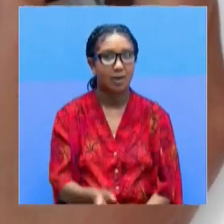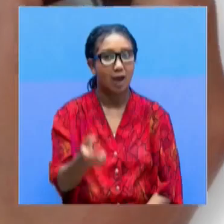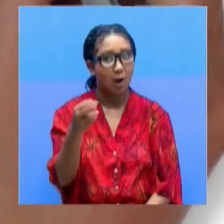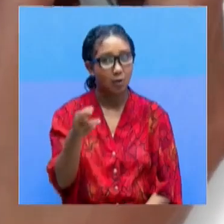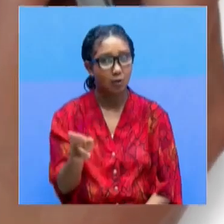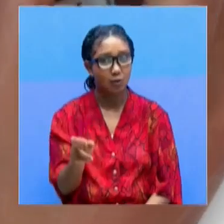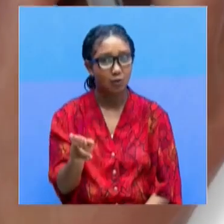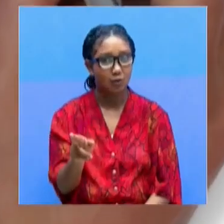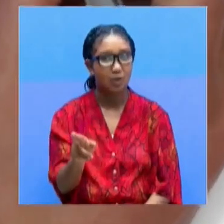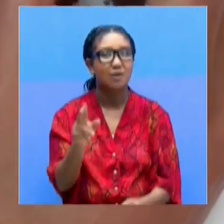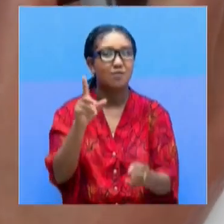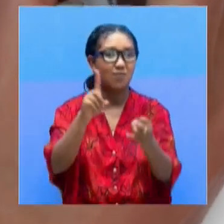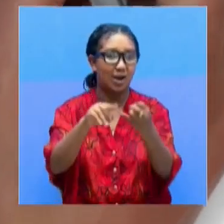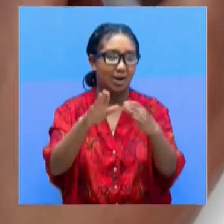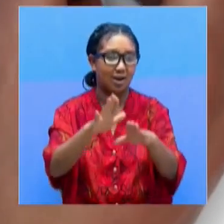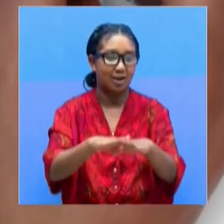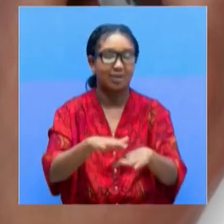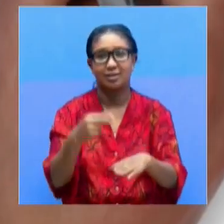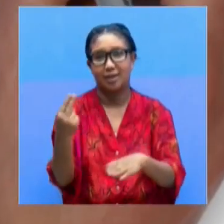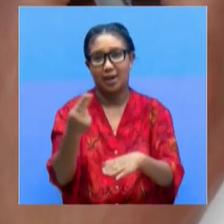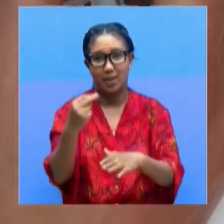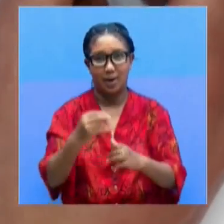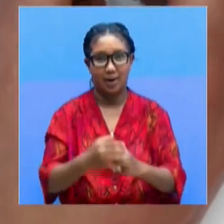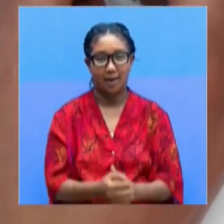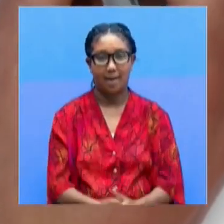or finally.